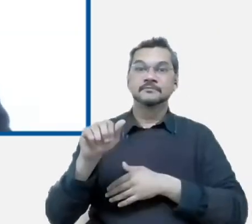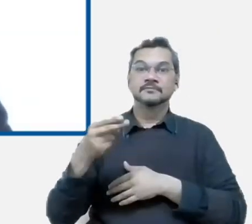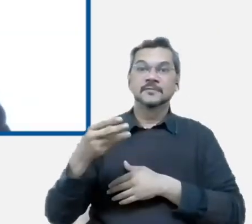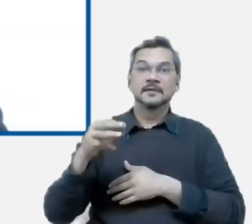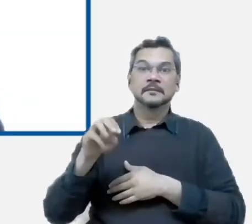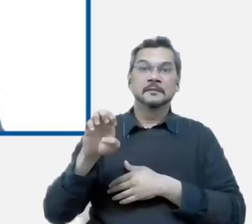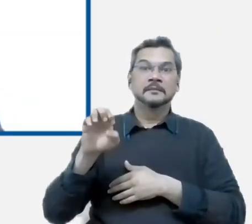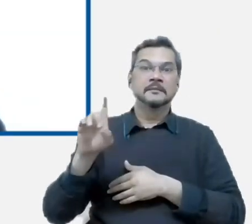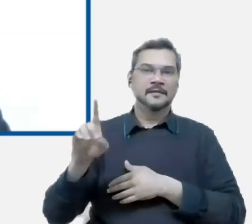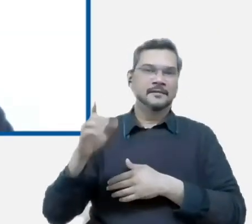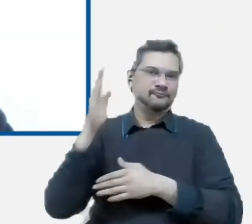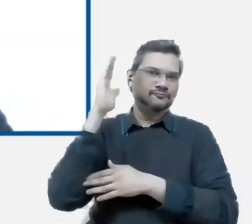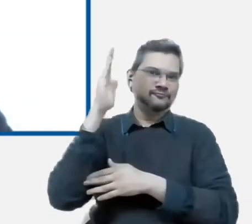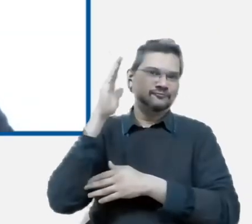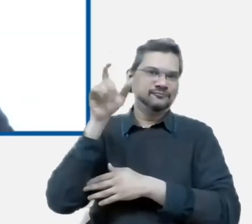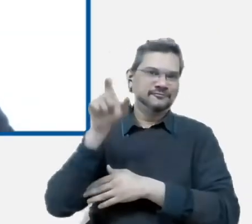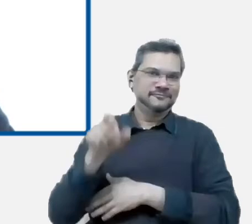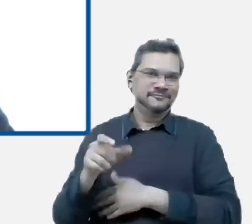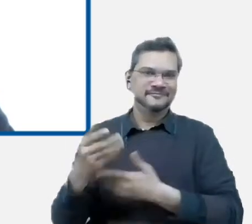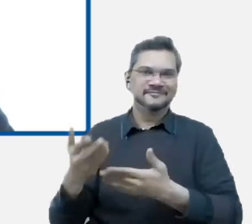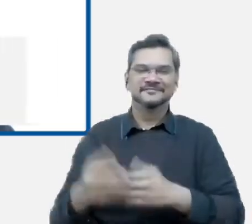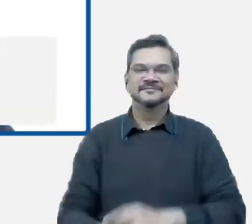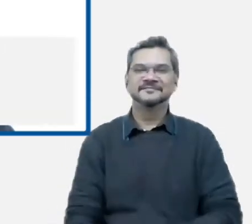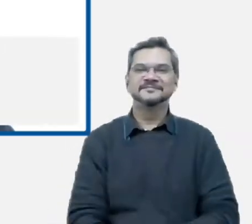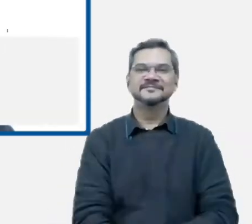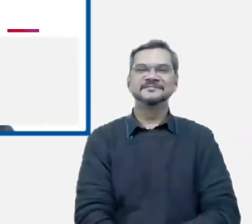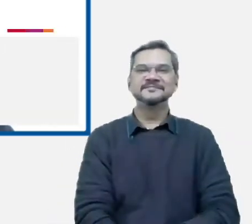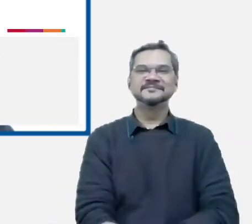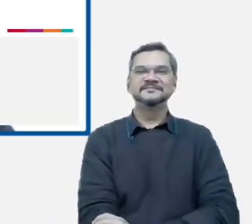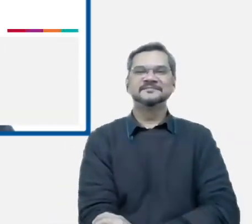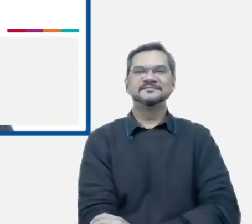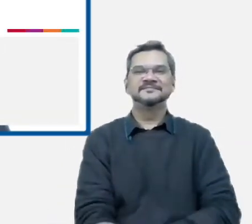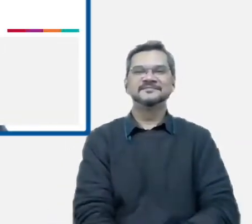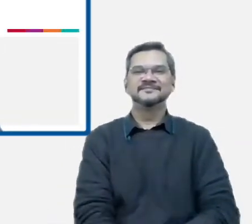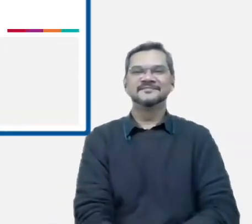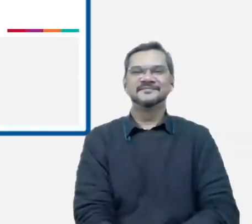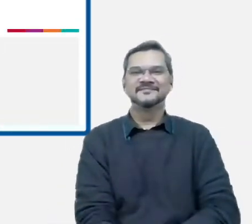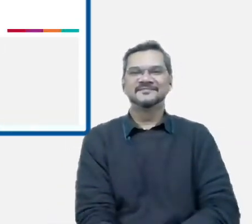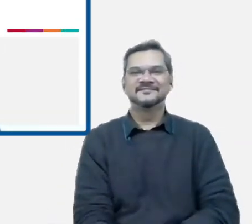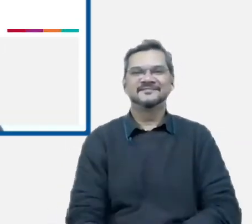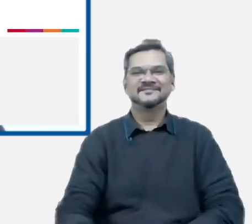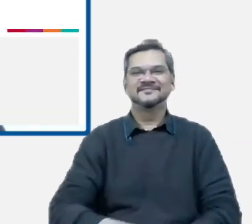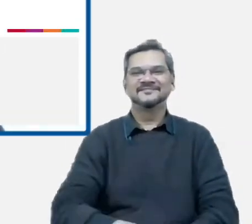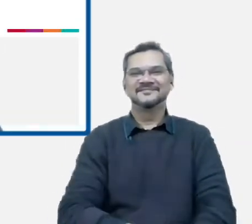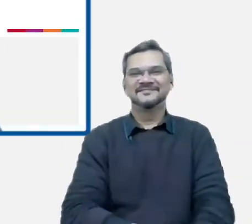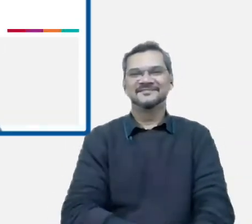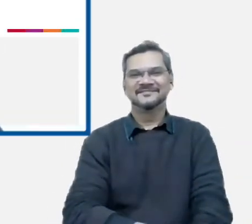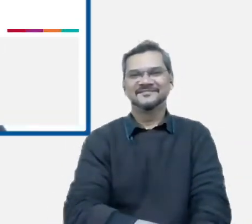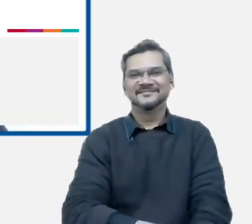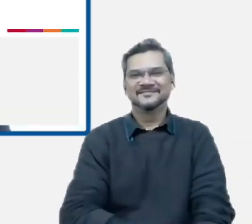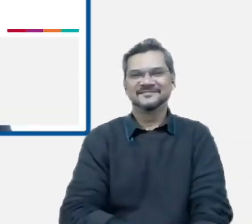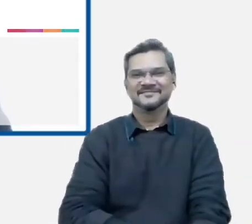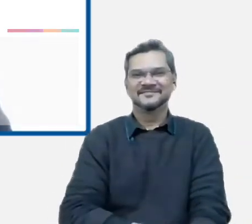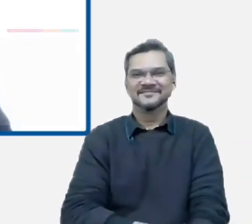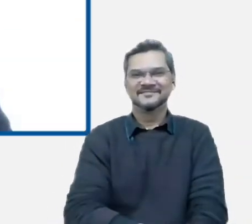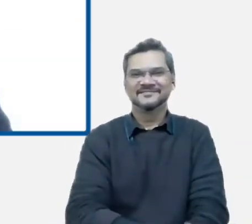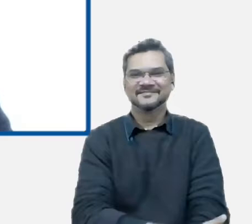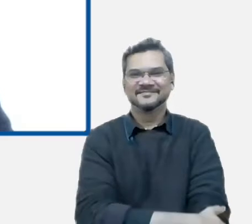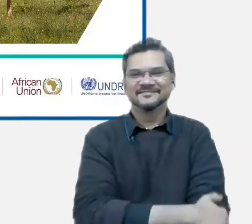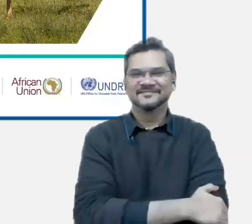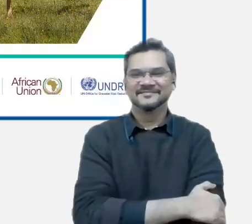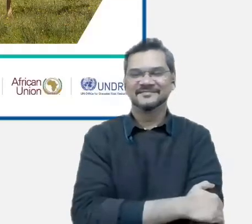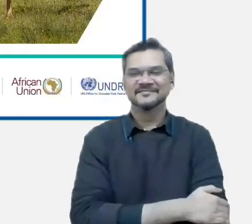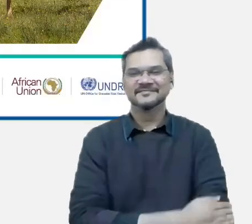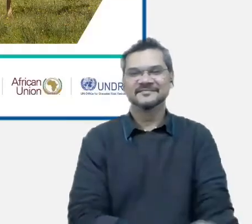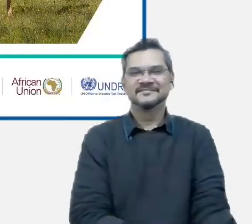Thank you very much, Chair, again, for the opportunity to speak. I have a slide if it can be